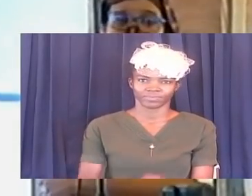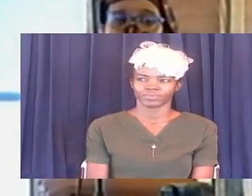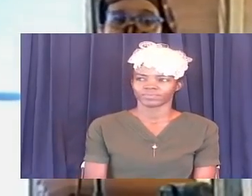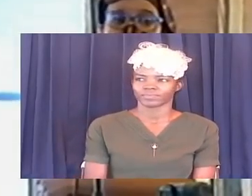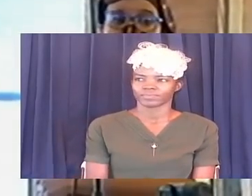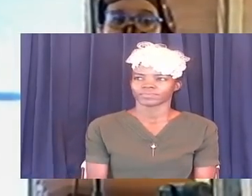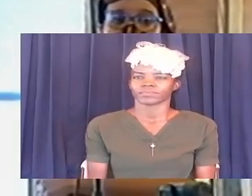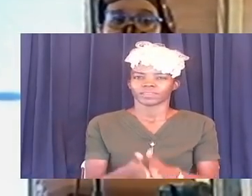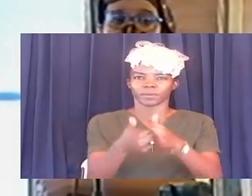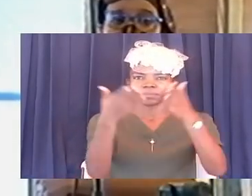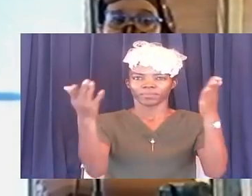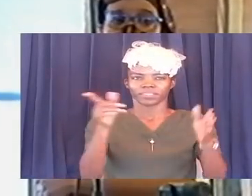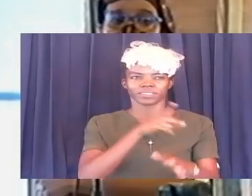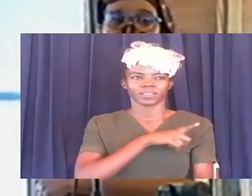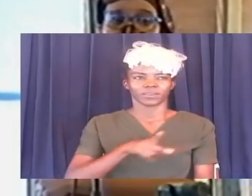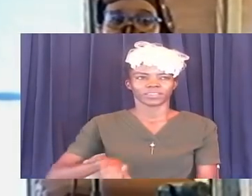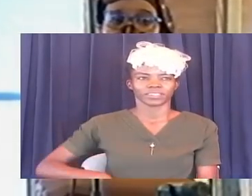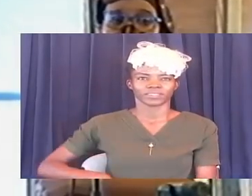praise the Lord.